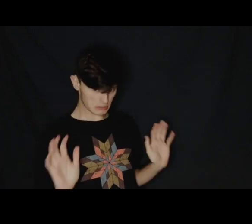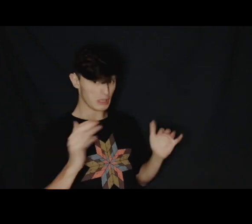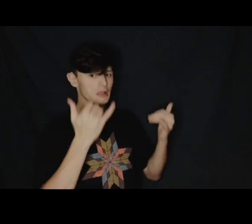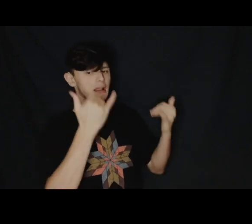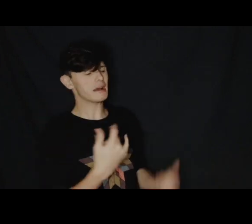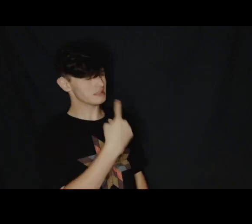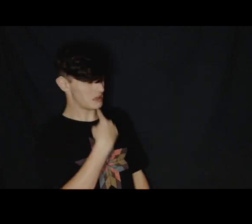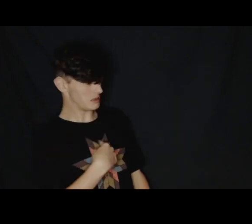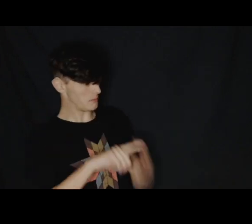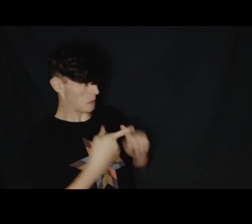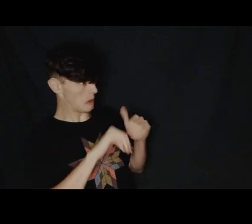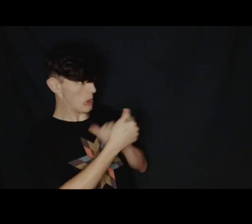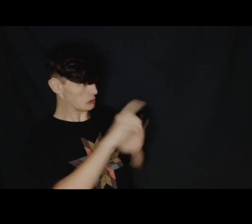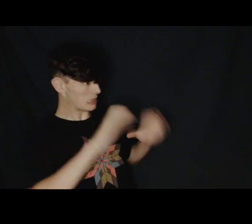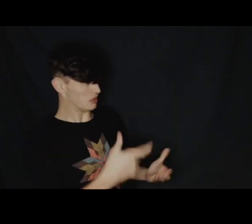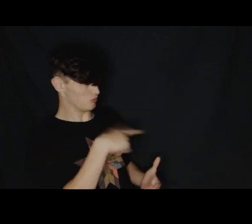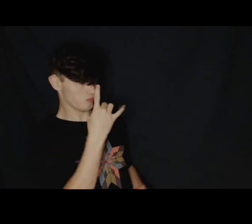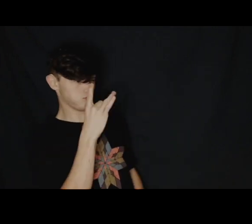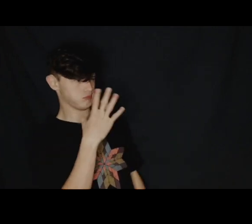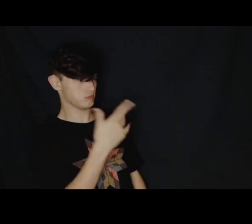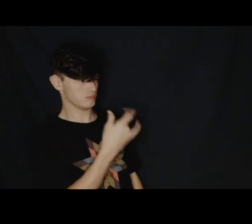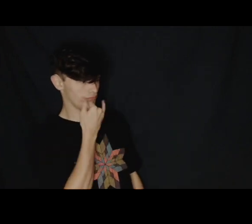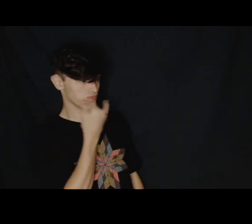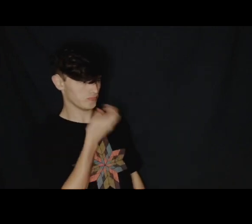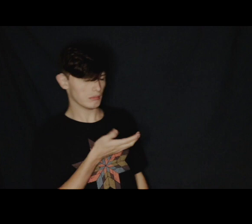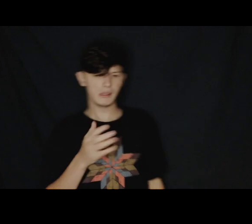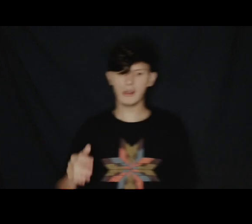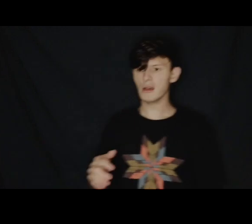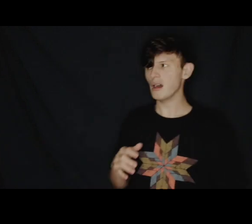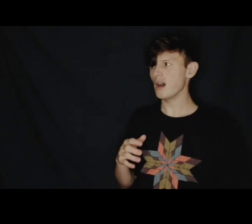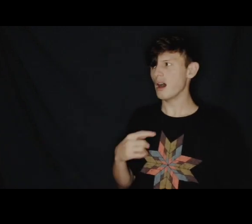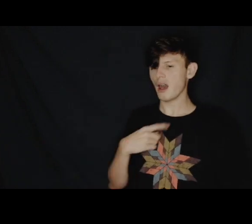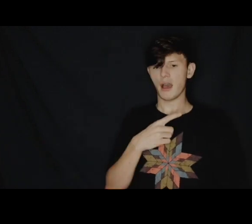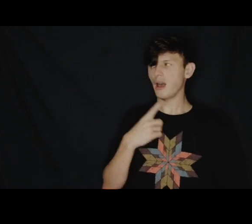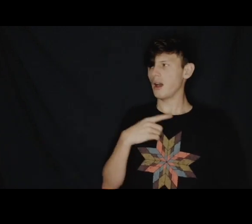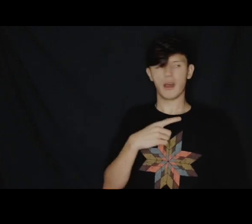Now tell me, friend, how was class? You look like ass. What's wrong?